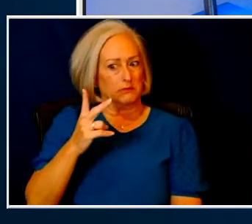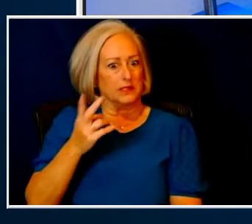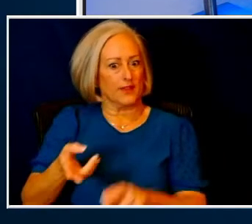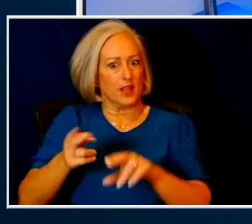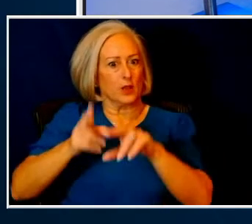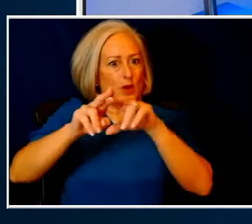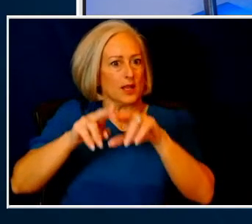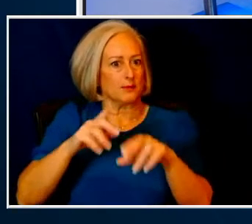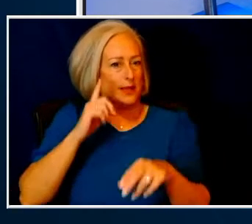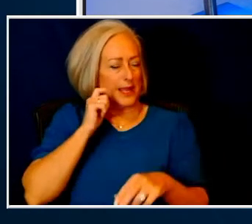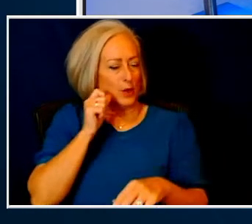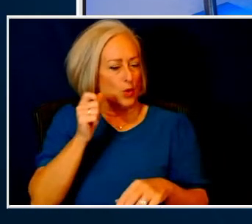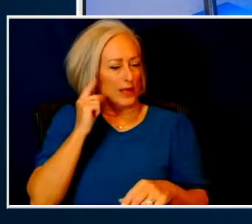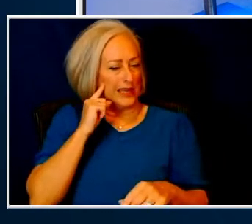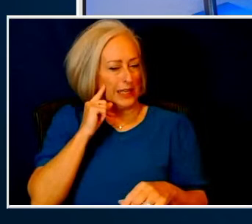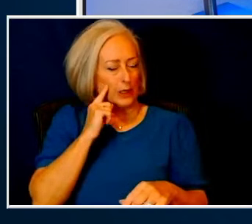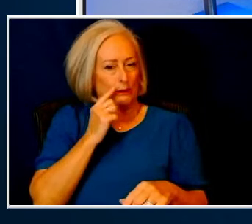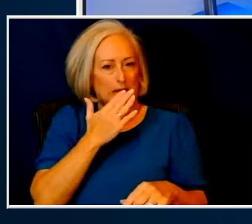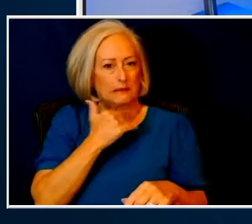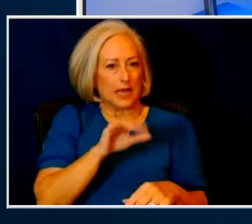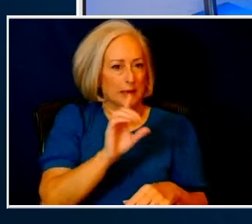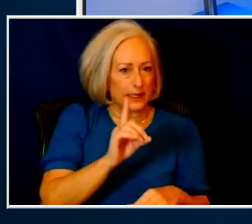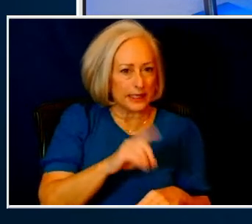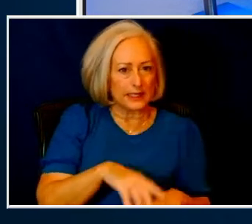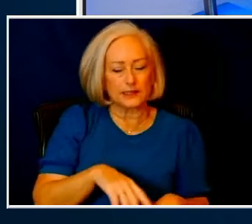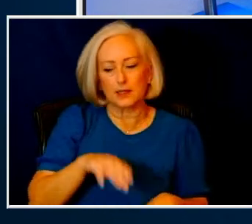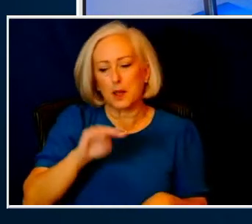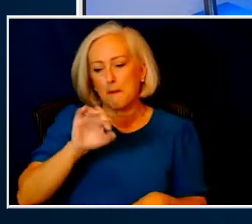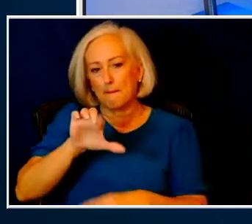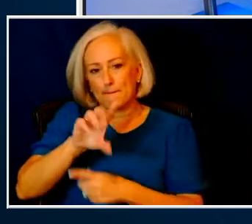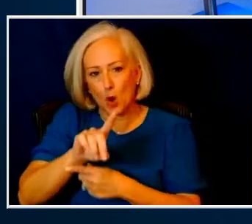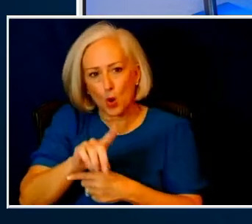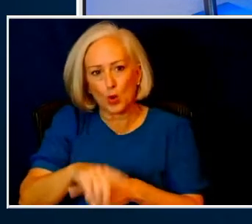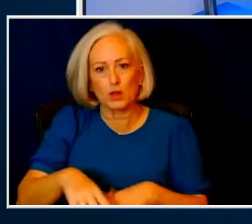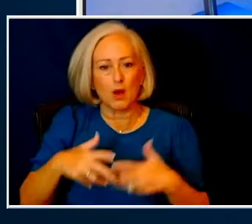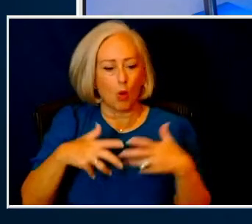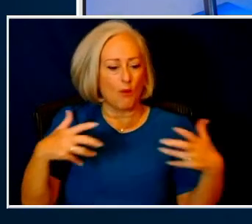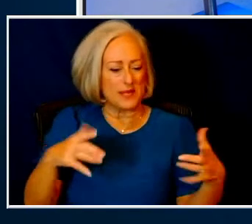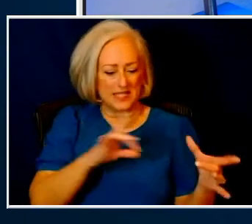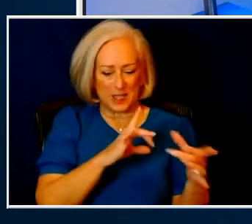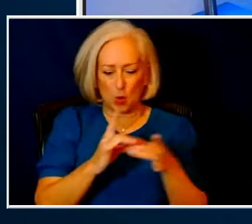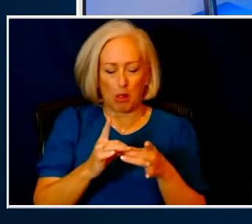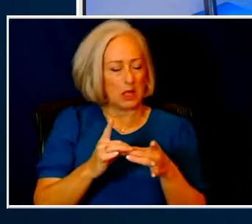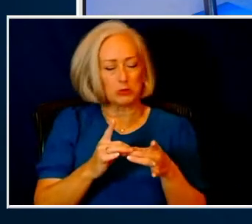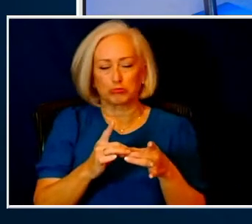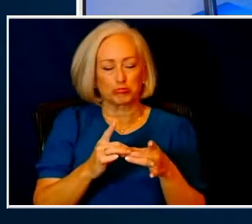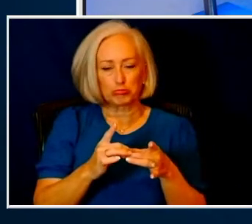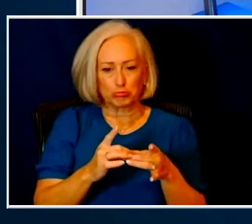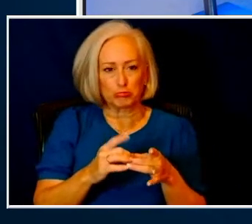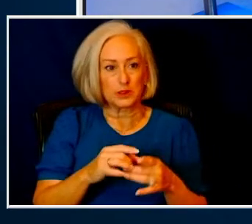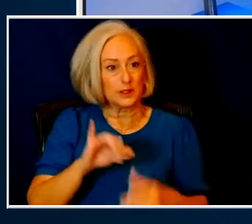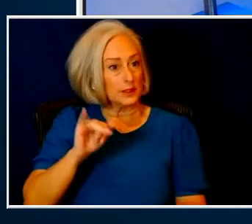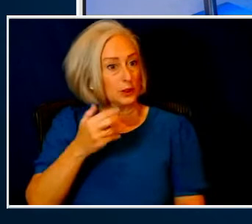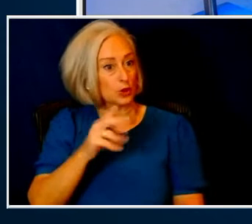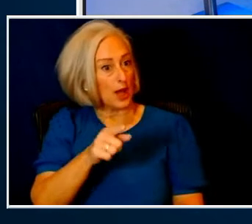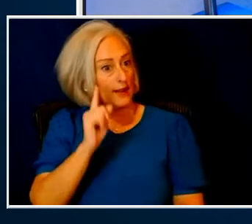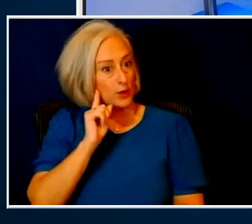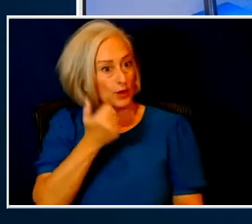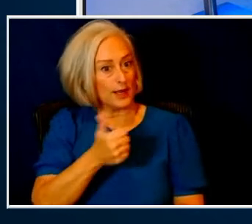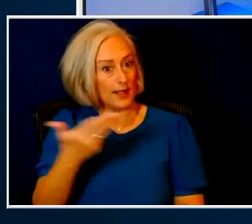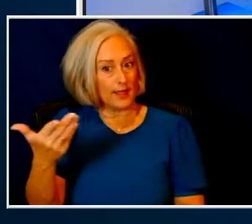diabetes or fat or obesity. Yeah, I'll see. Maybe John John, has have a you heard comment anything on around that one?